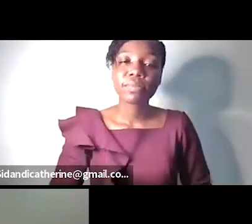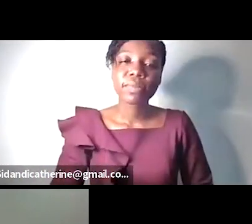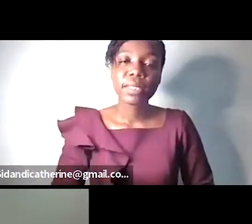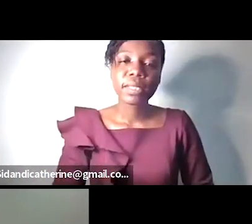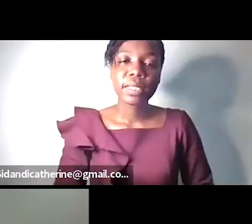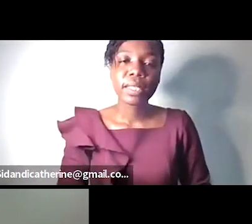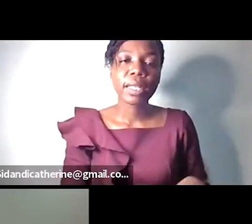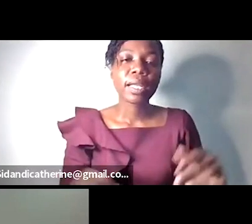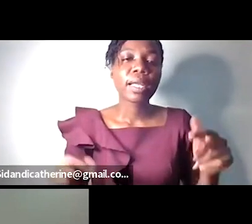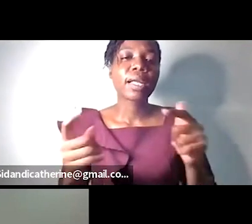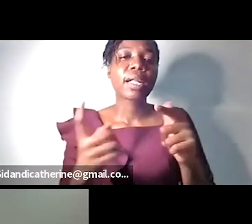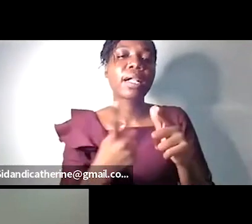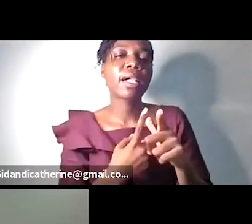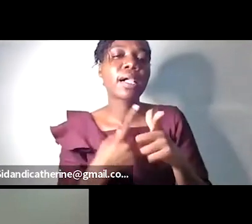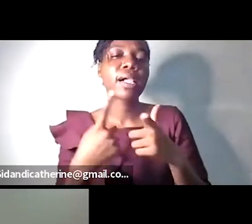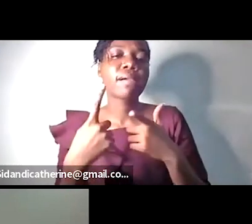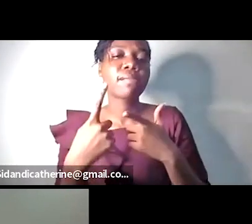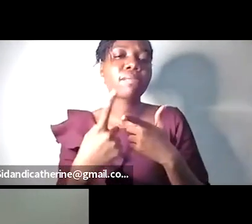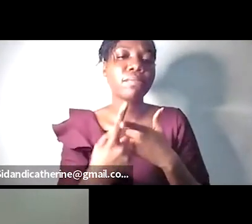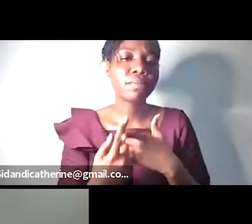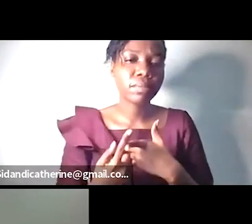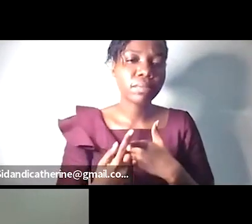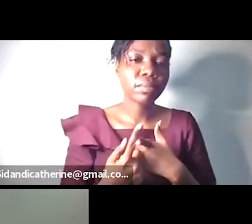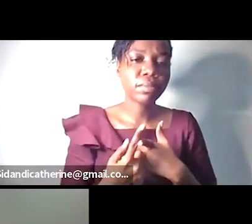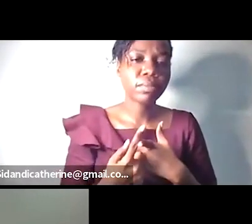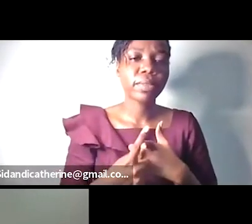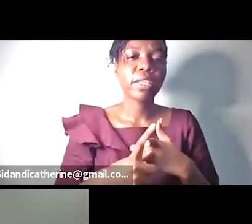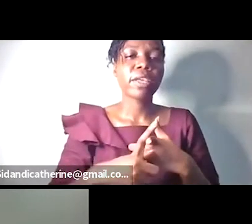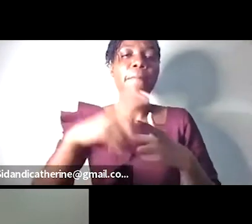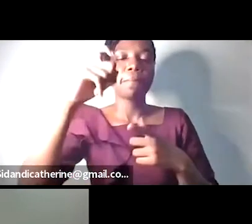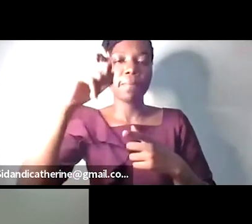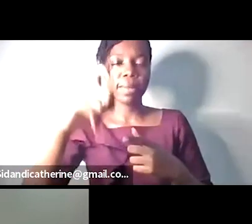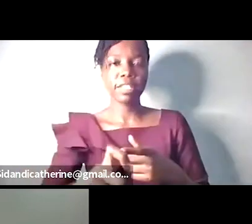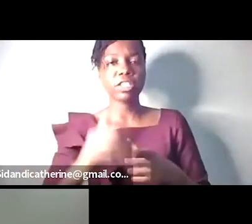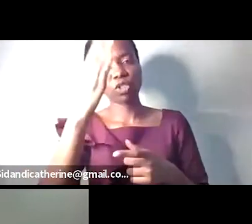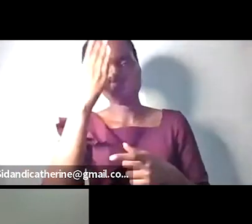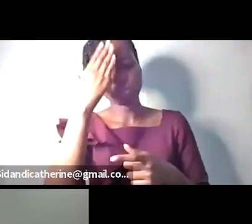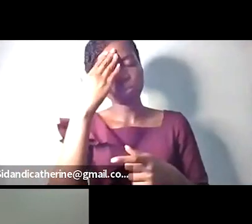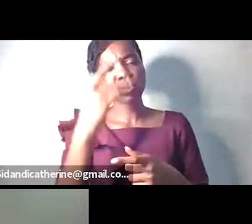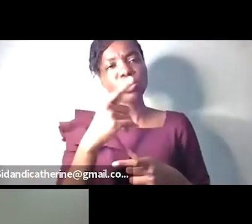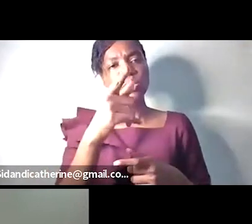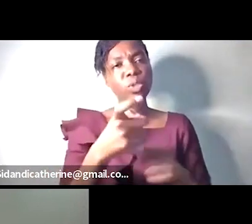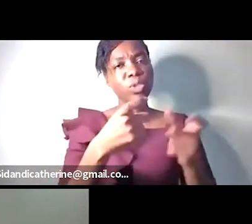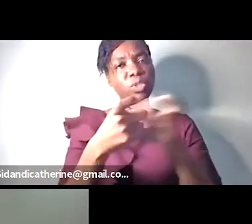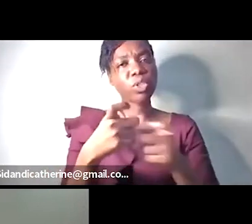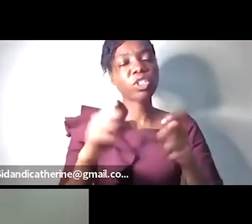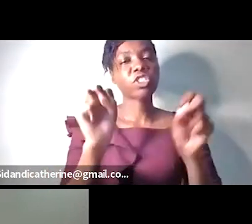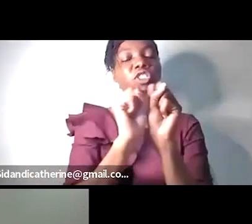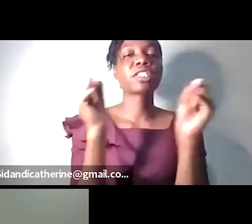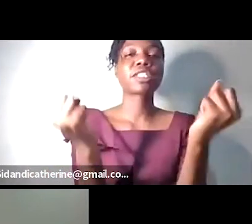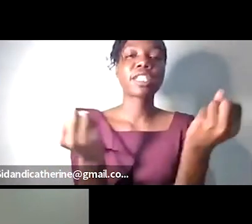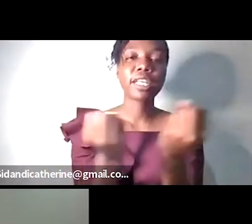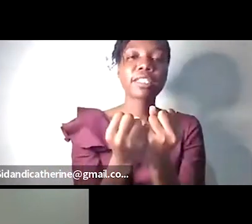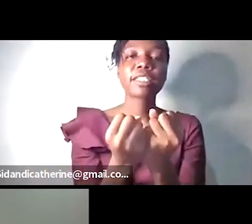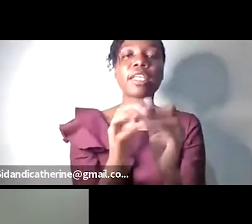how to balance that work-life balance, and you know how to entertain your society,